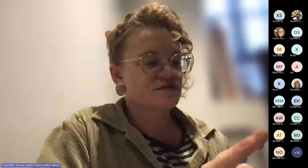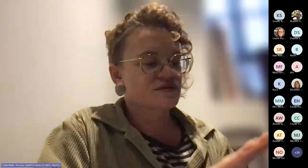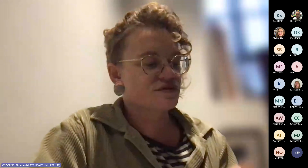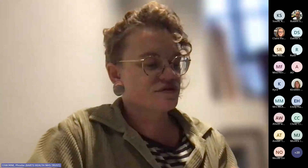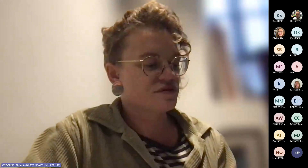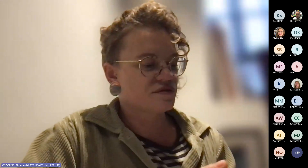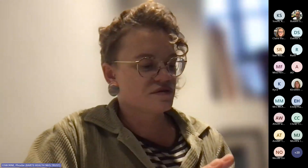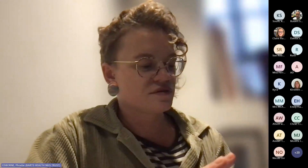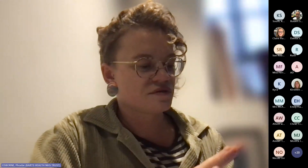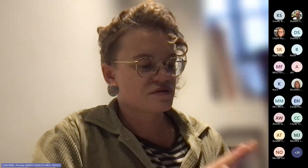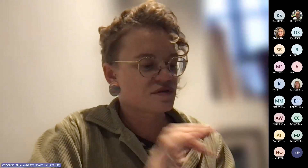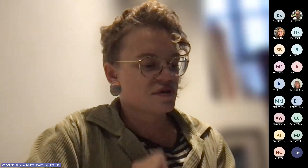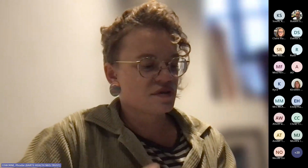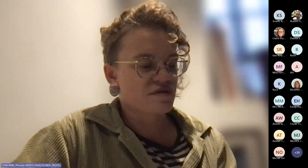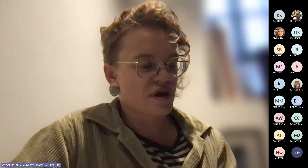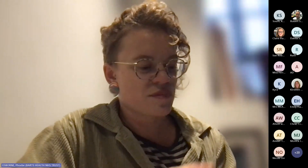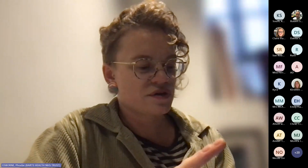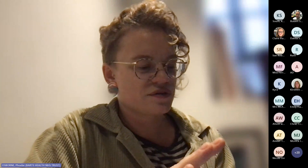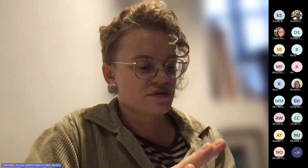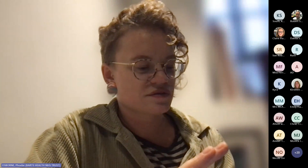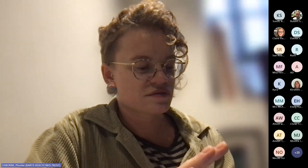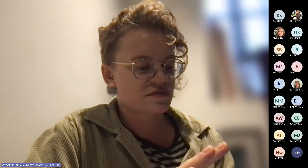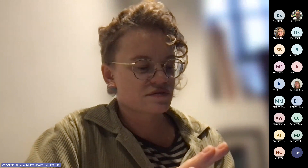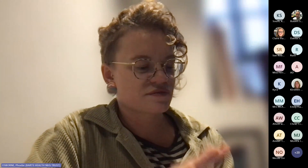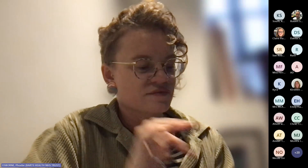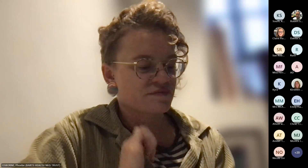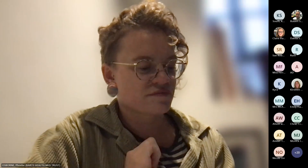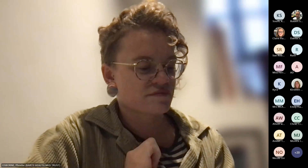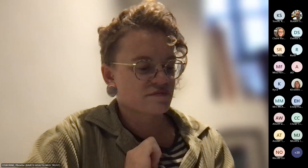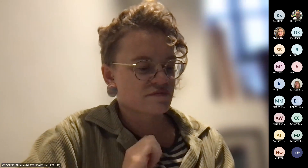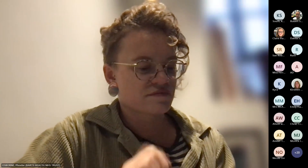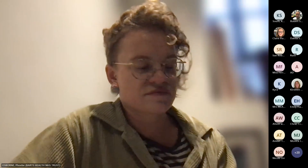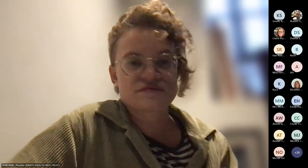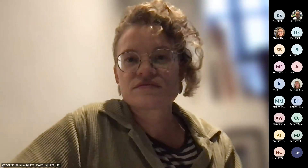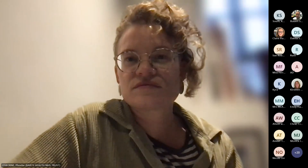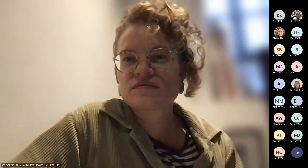put this onto the right mode.